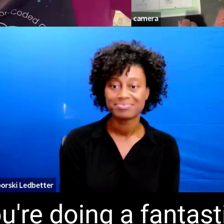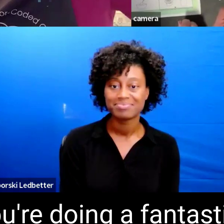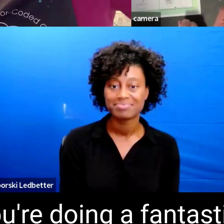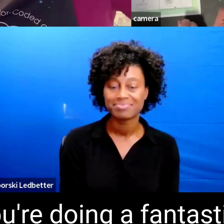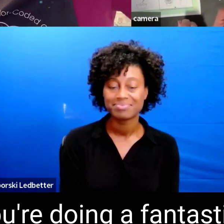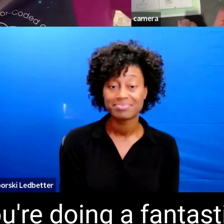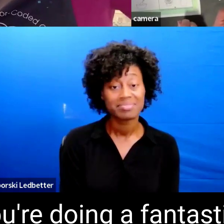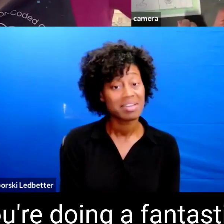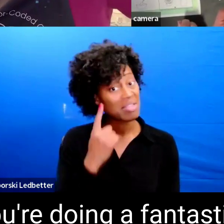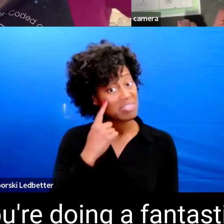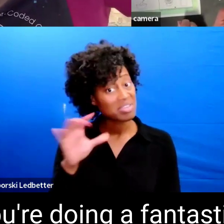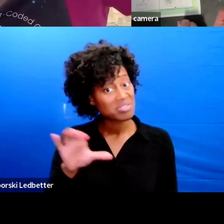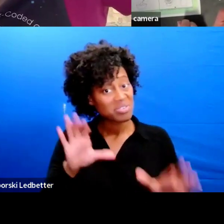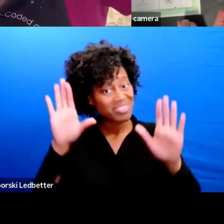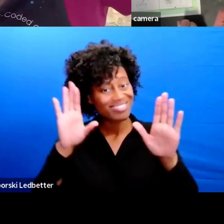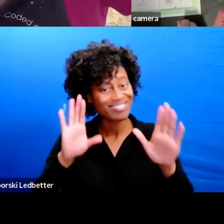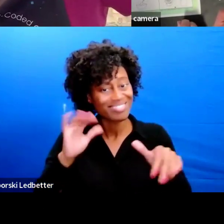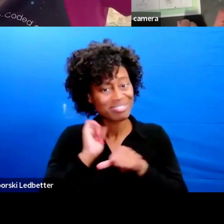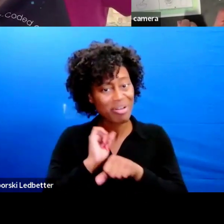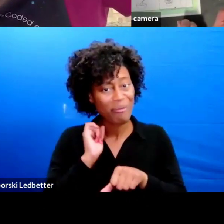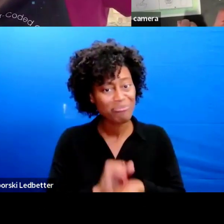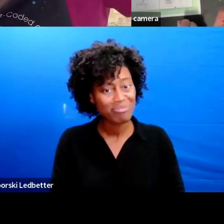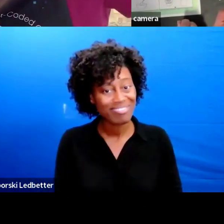I think you're doing a fantastic job.